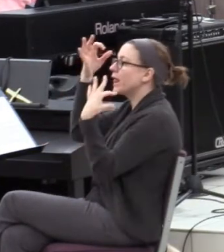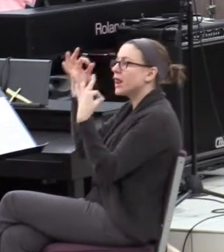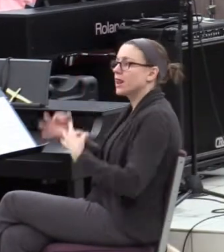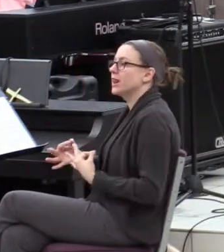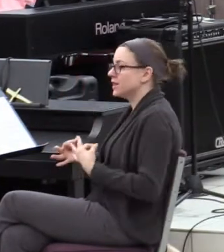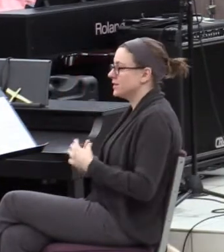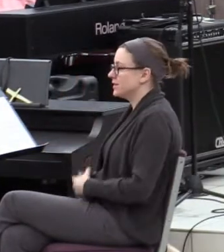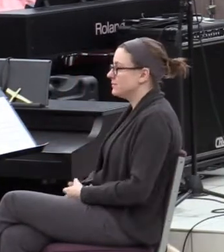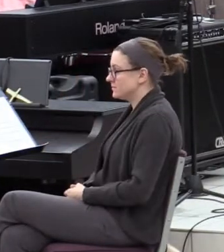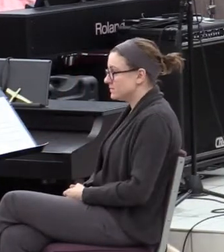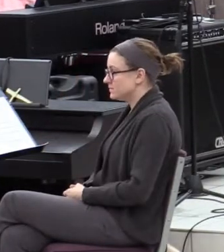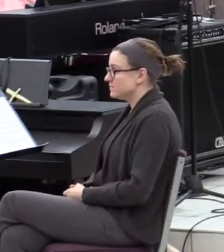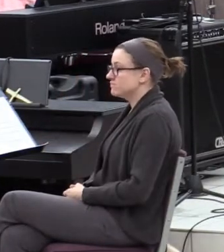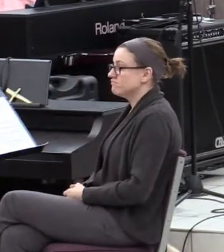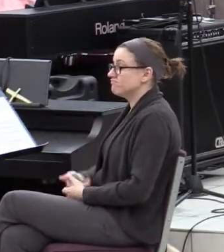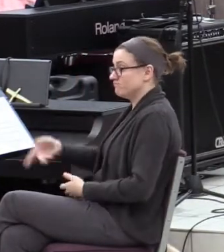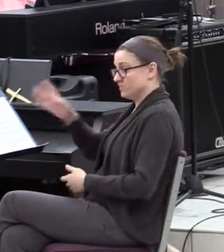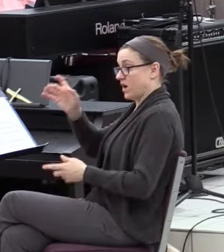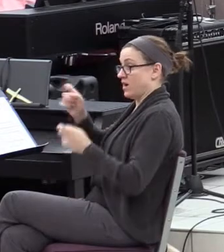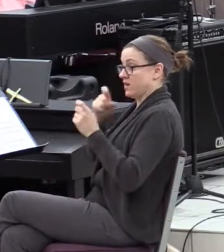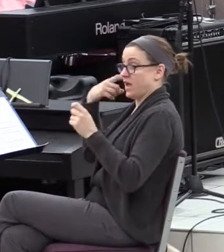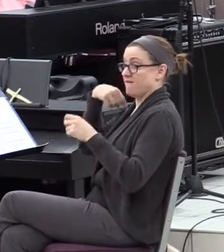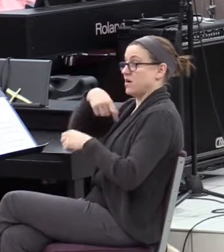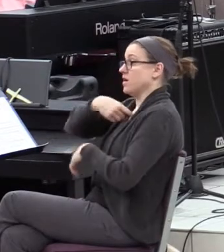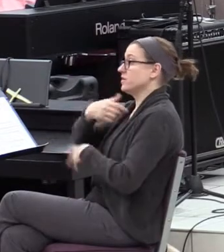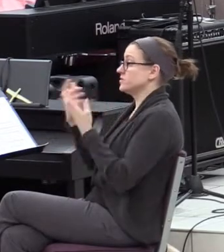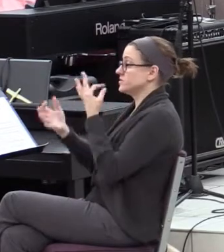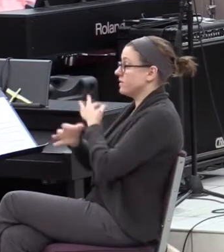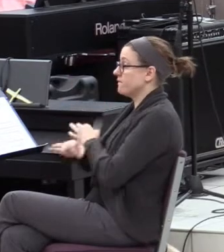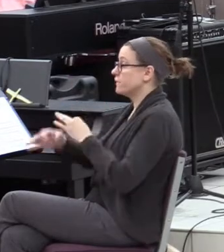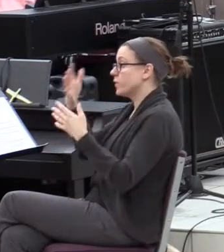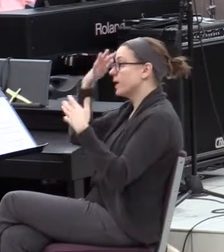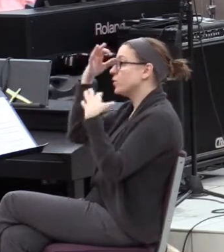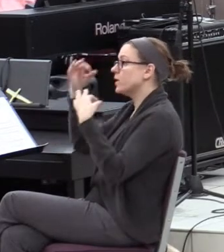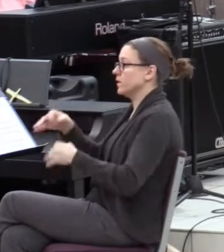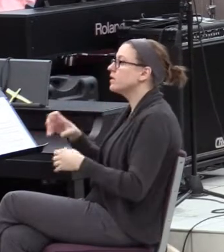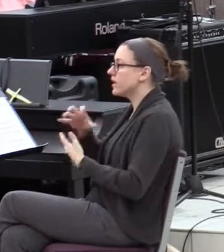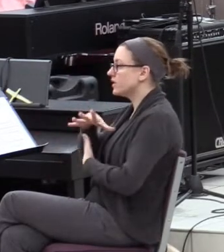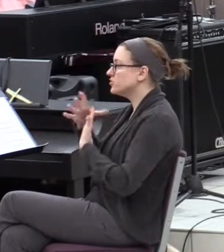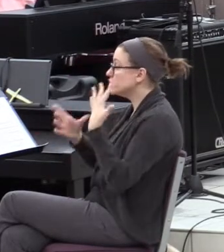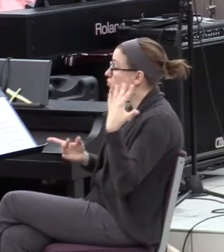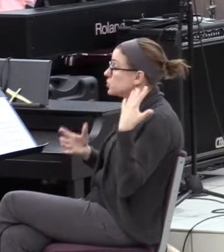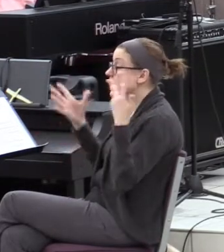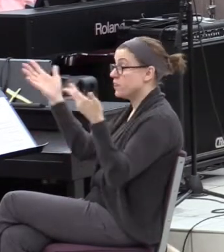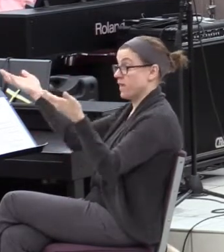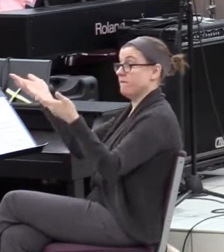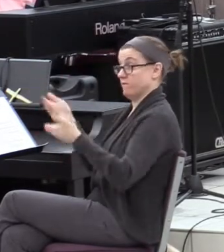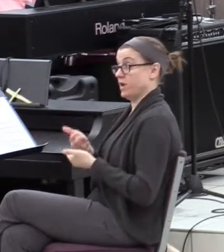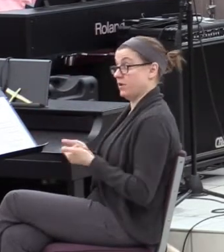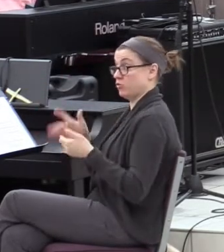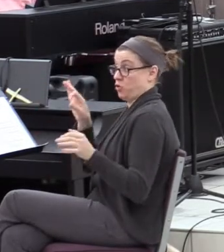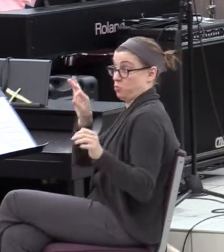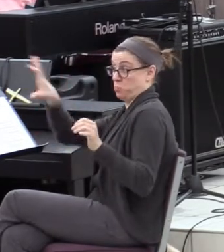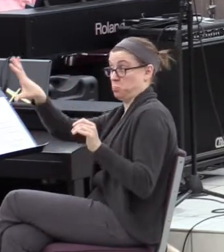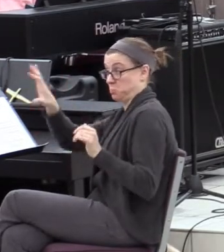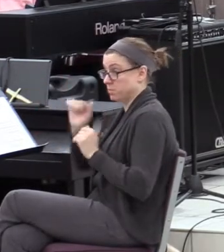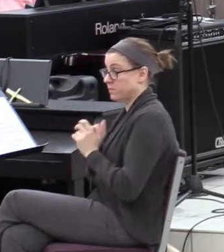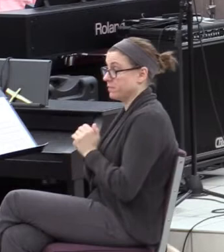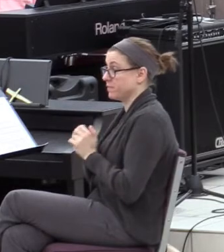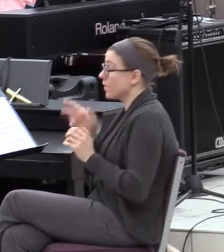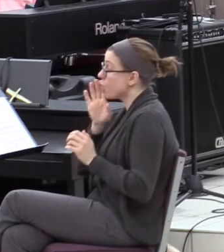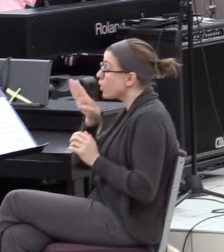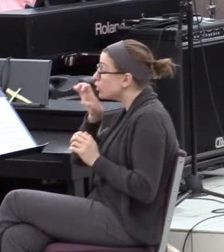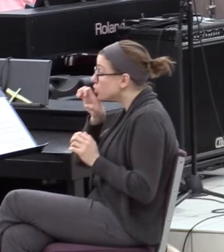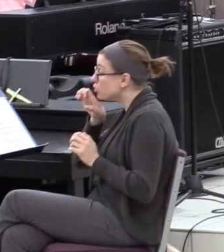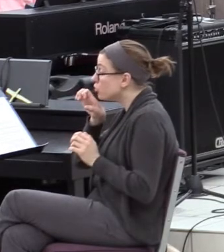will. We can choose. The invitation is extended. Will you be